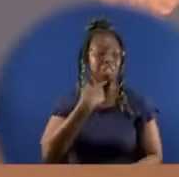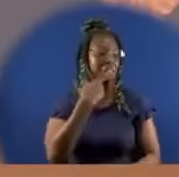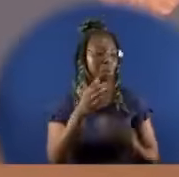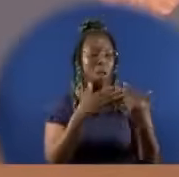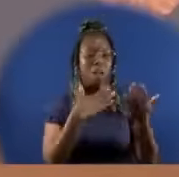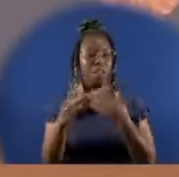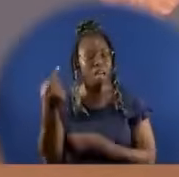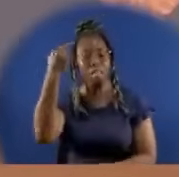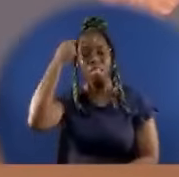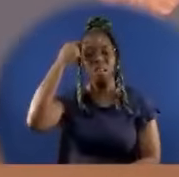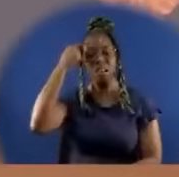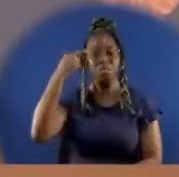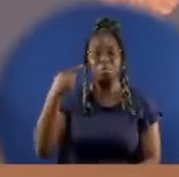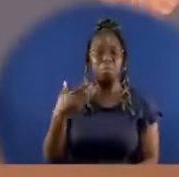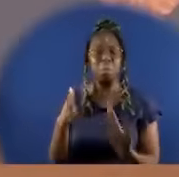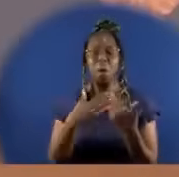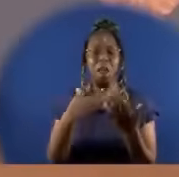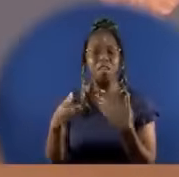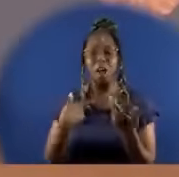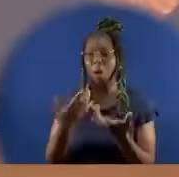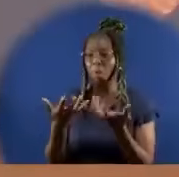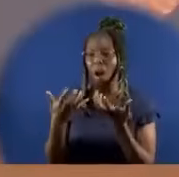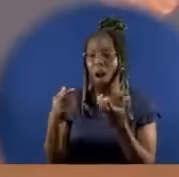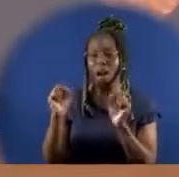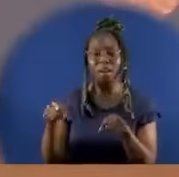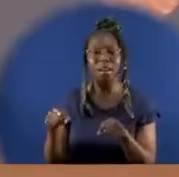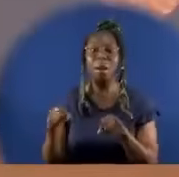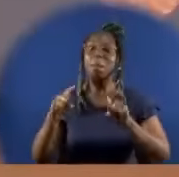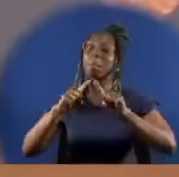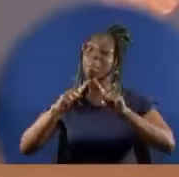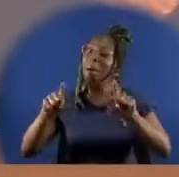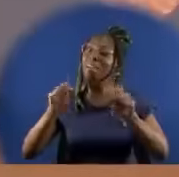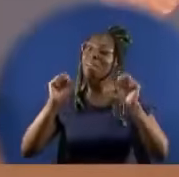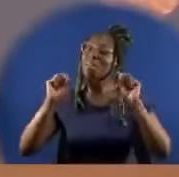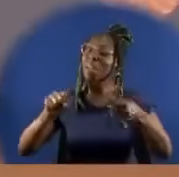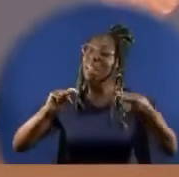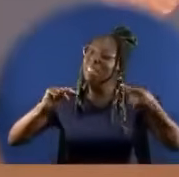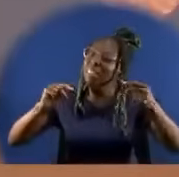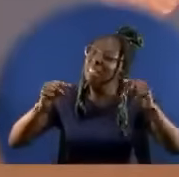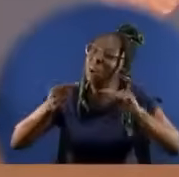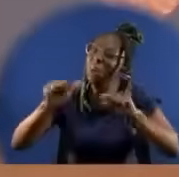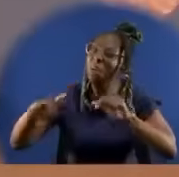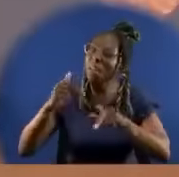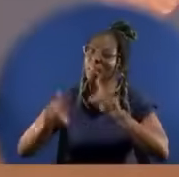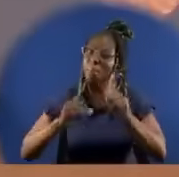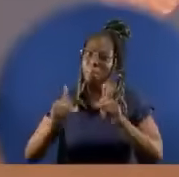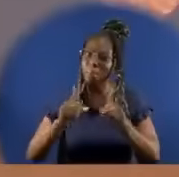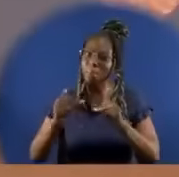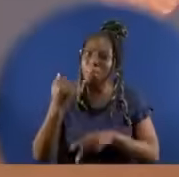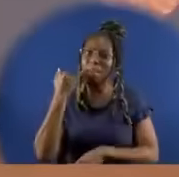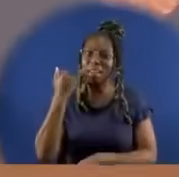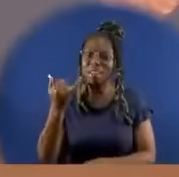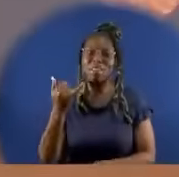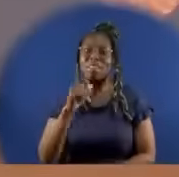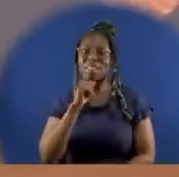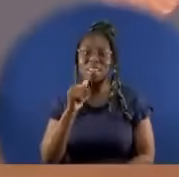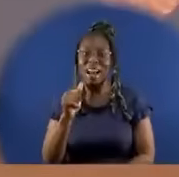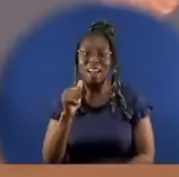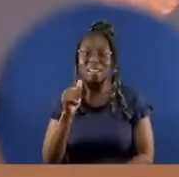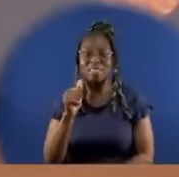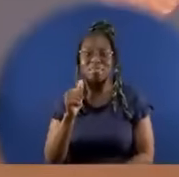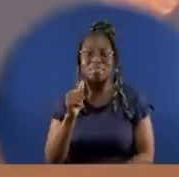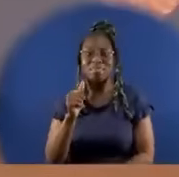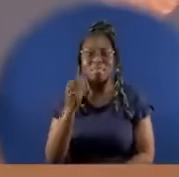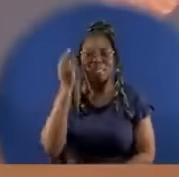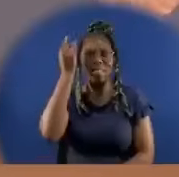I'm thinking. I think what I'm saying. But you can do harm to individuals when you say the right thing the wrong way.